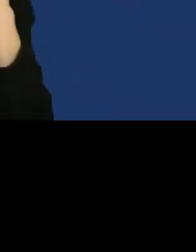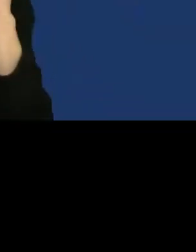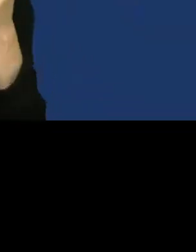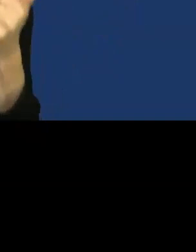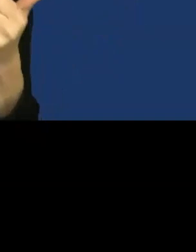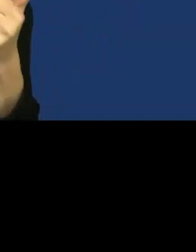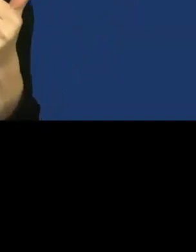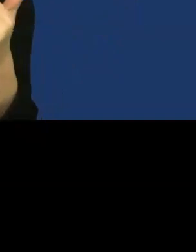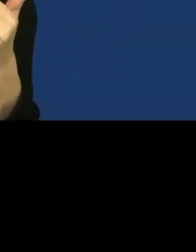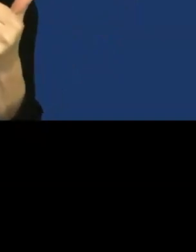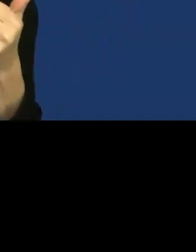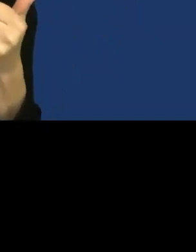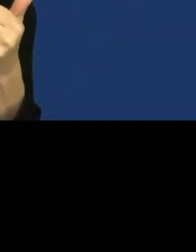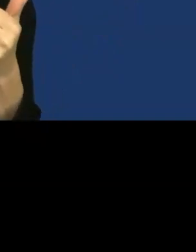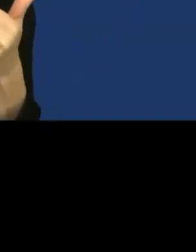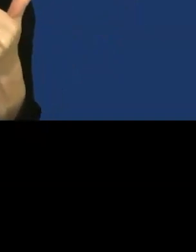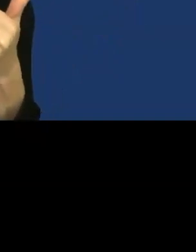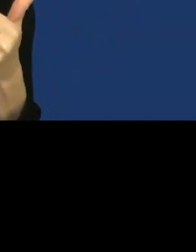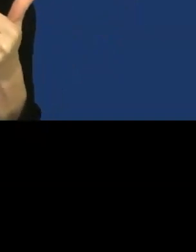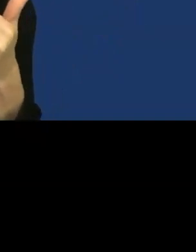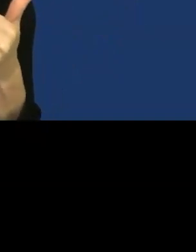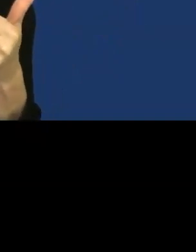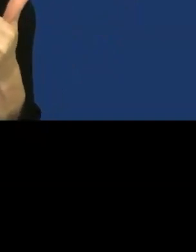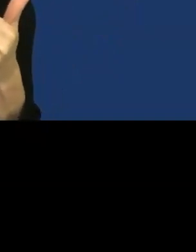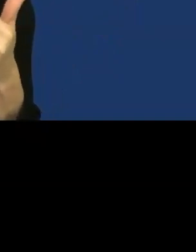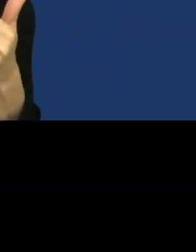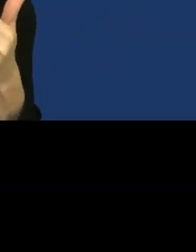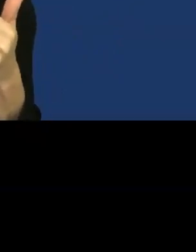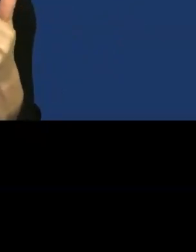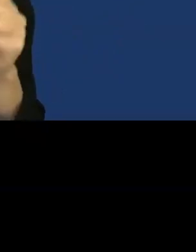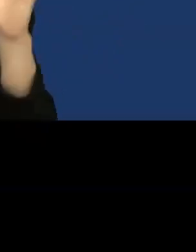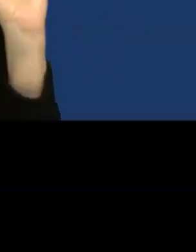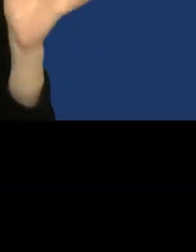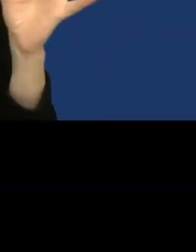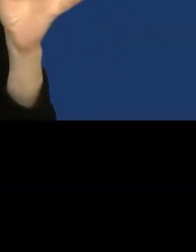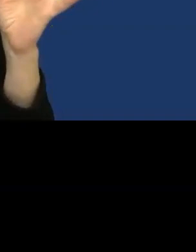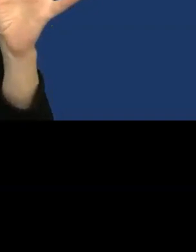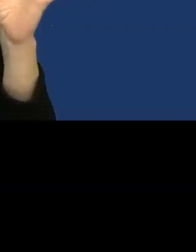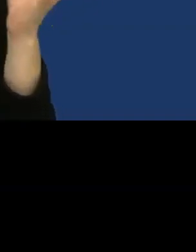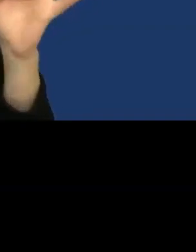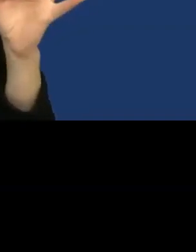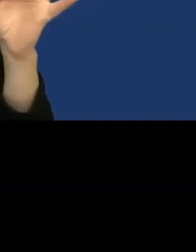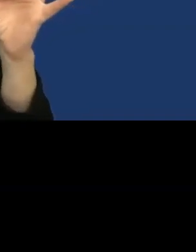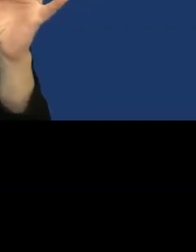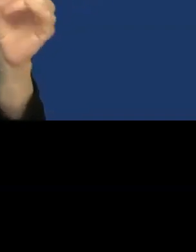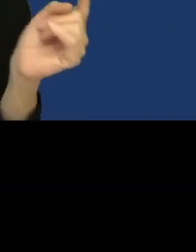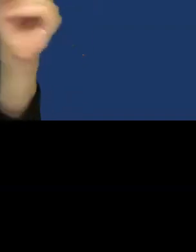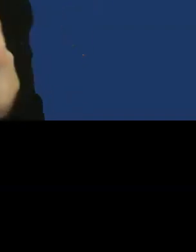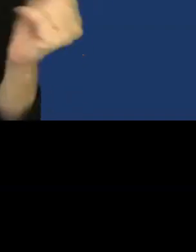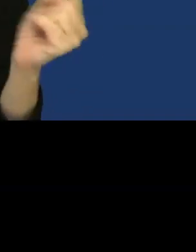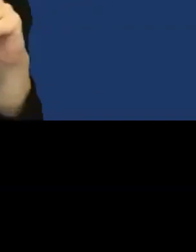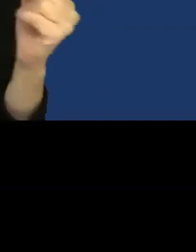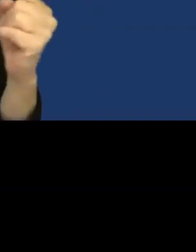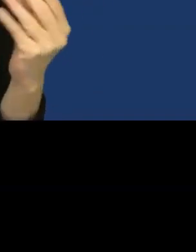that was probably the case because they did feel emotion going back and forth, but they said it was hard to relate it